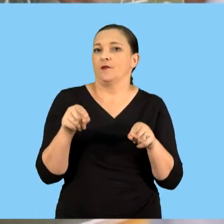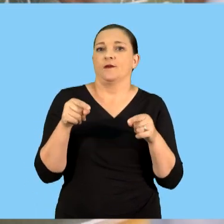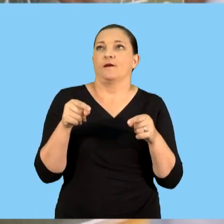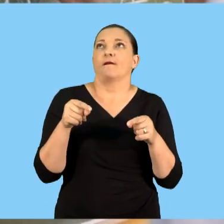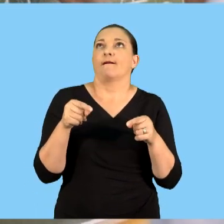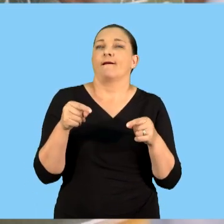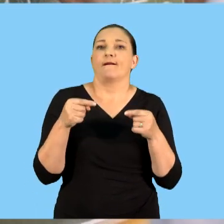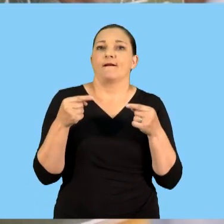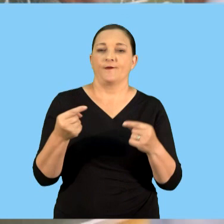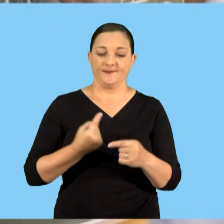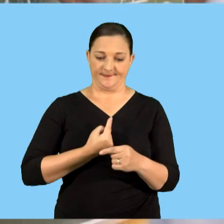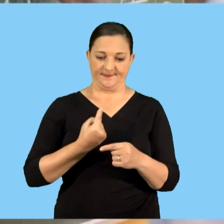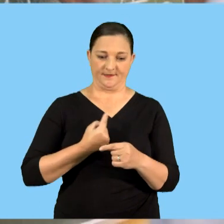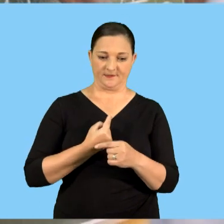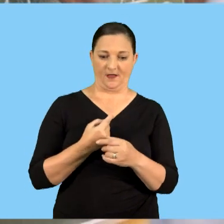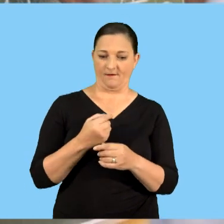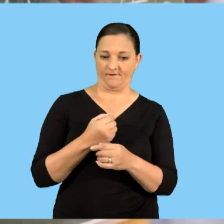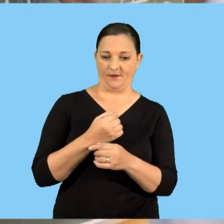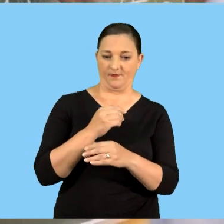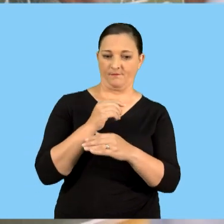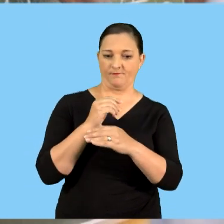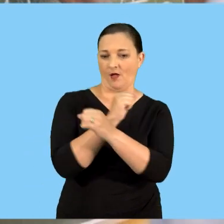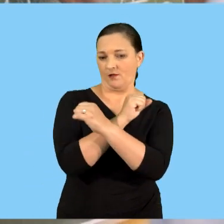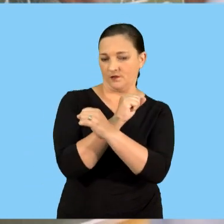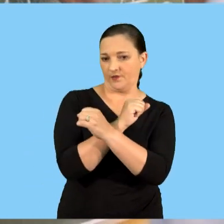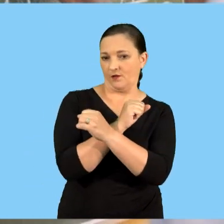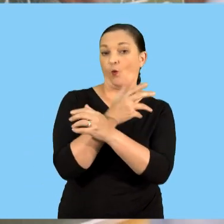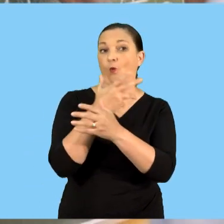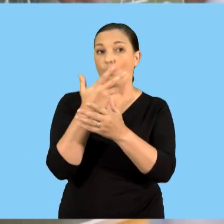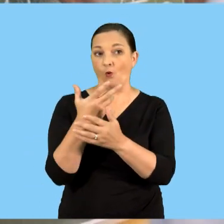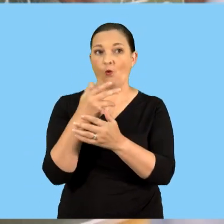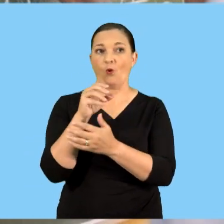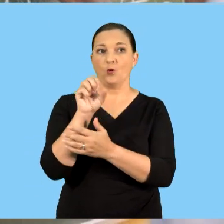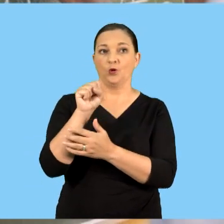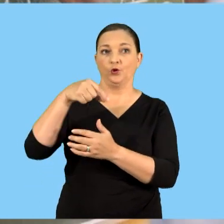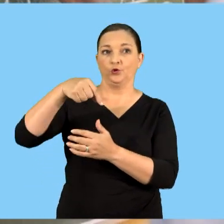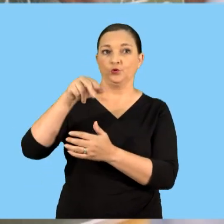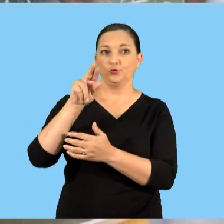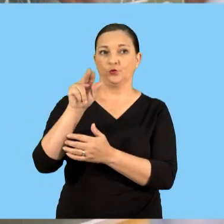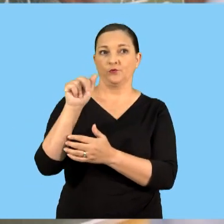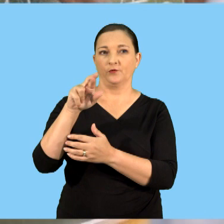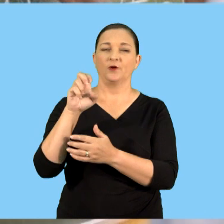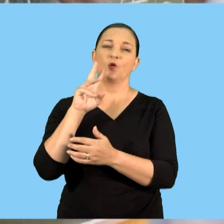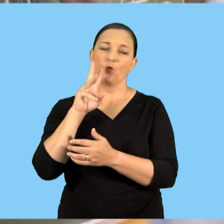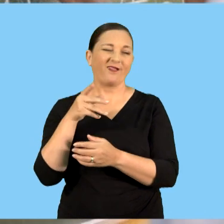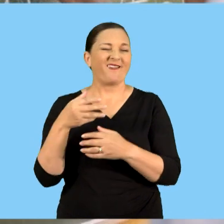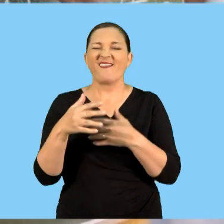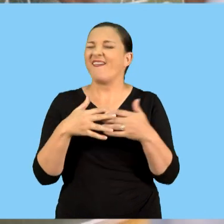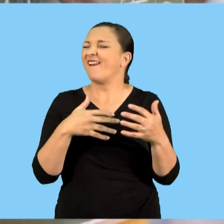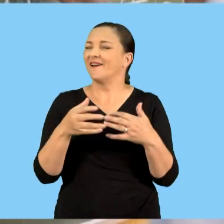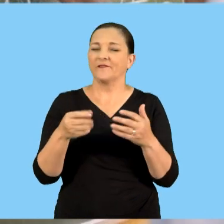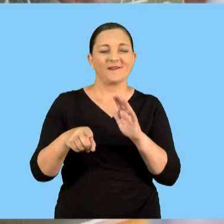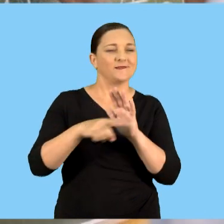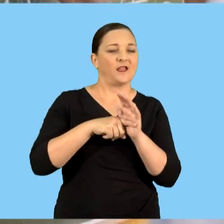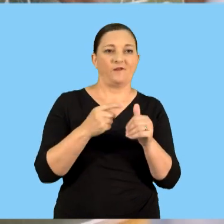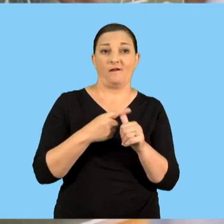can multiply by itself or square that will ever give you a negative answer. Let's